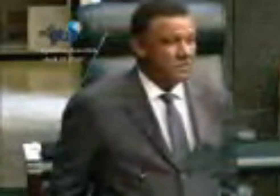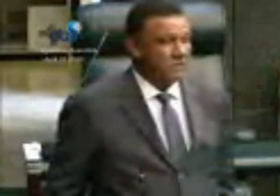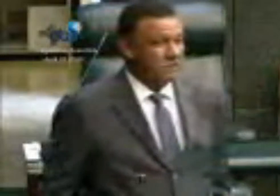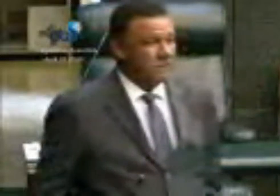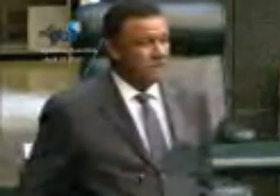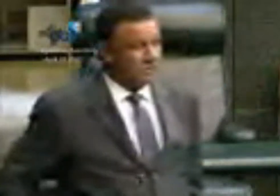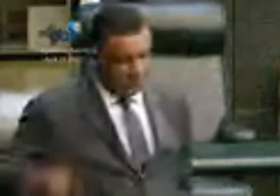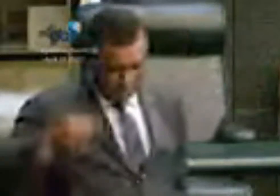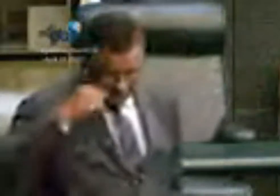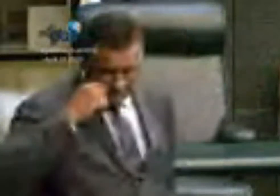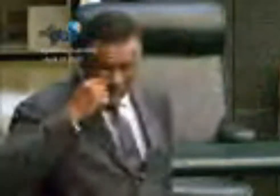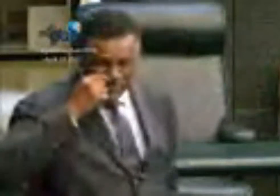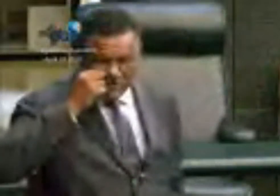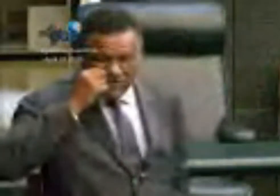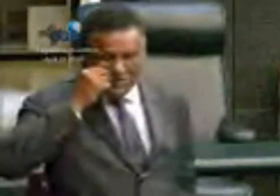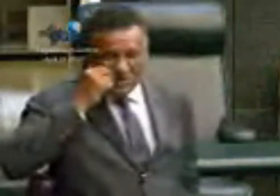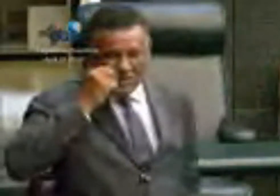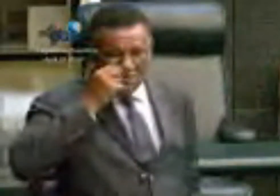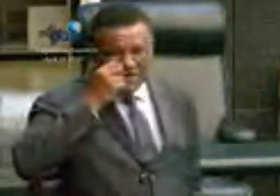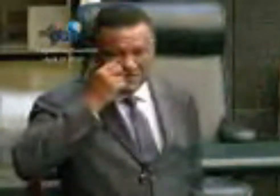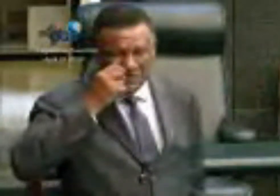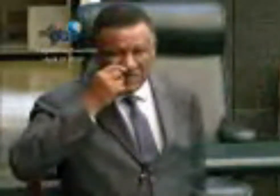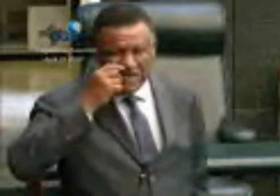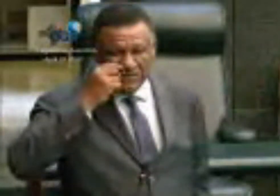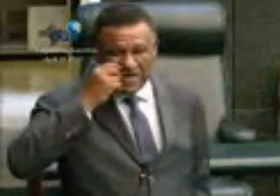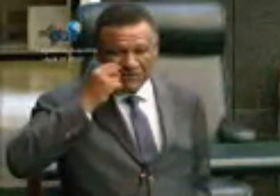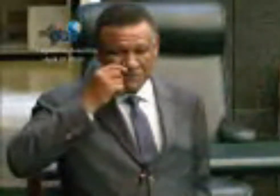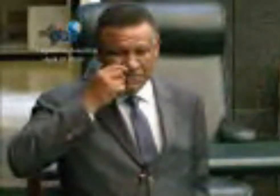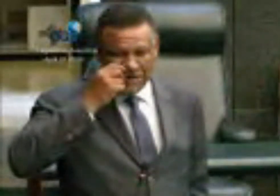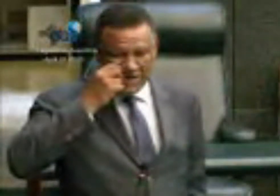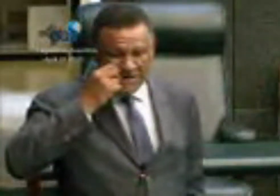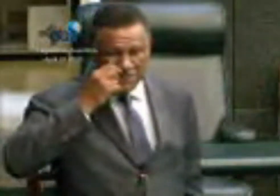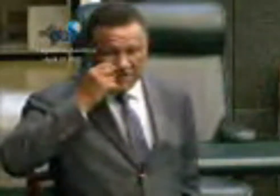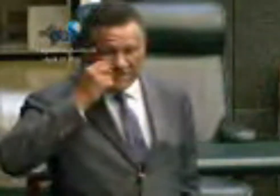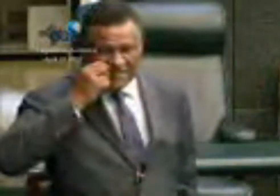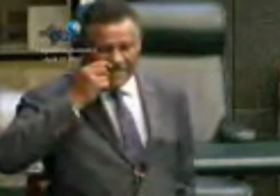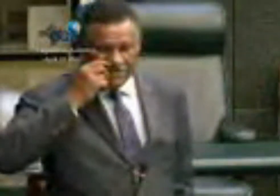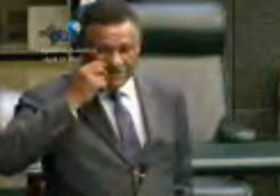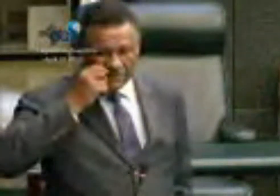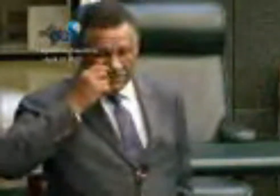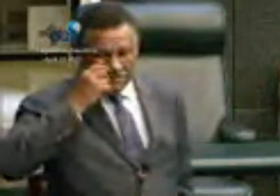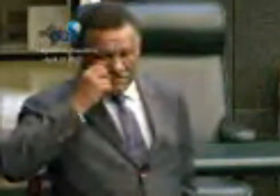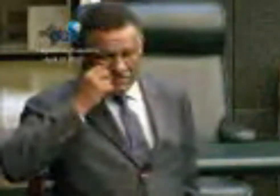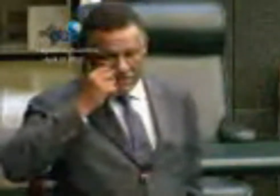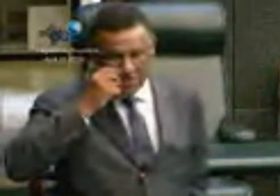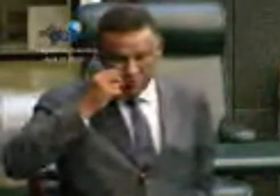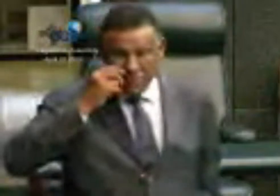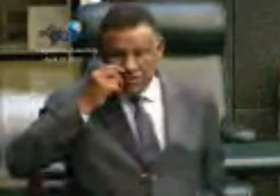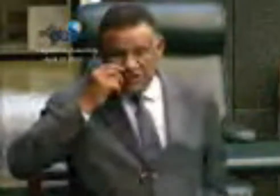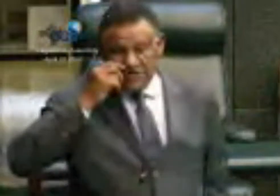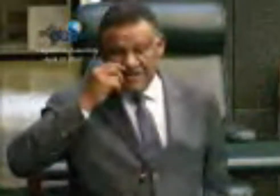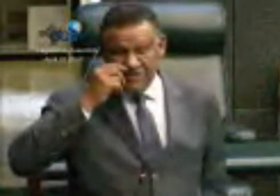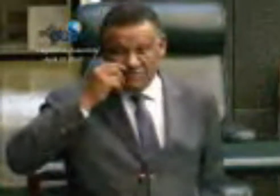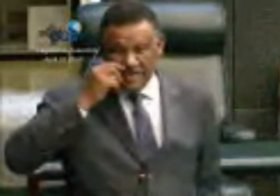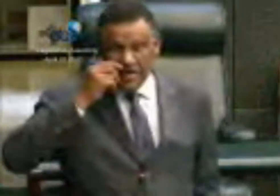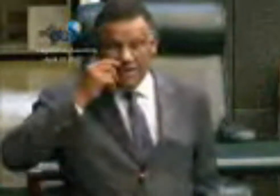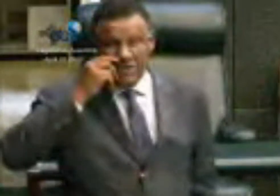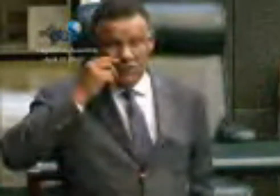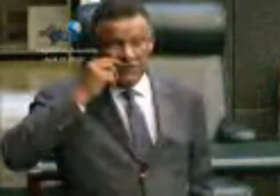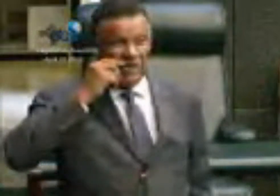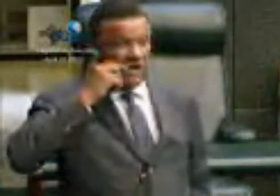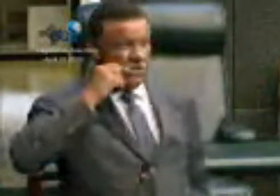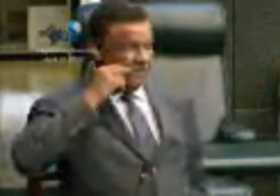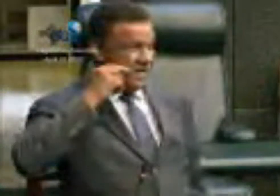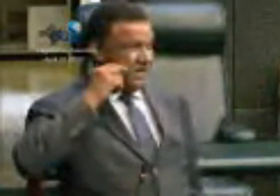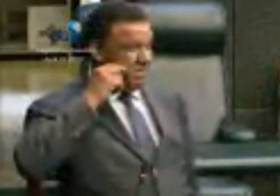The Minister for Health asked me if I had any ventilators. I promise you, if he needs my help, I will find them.